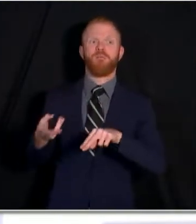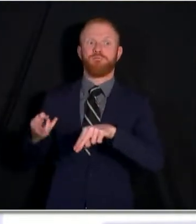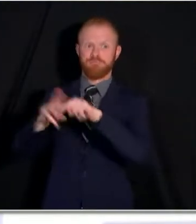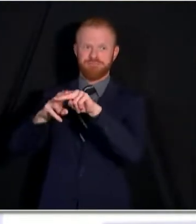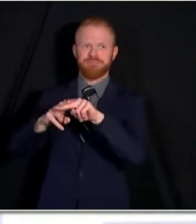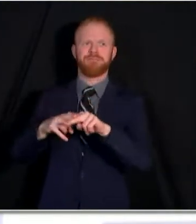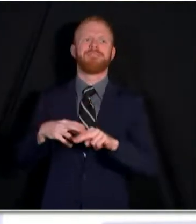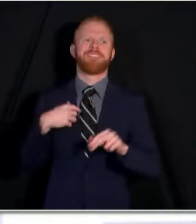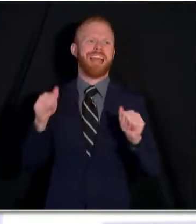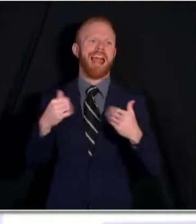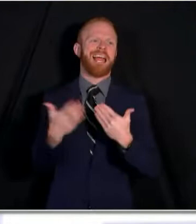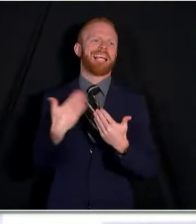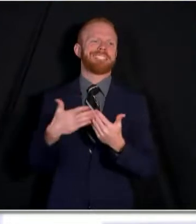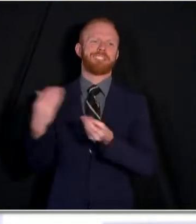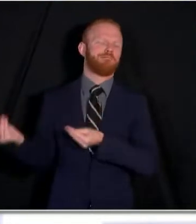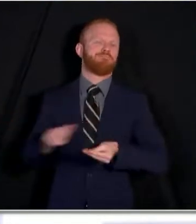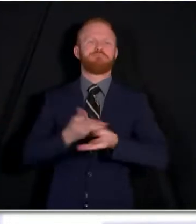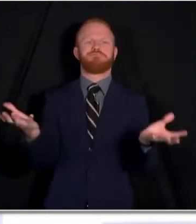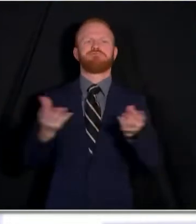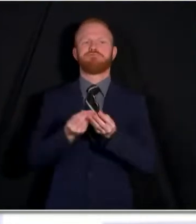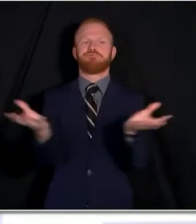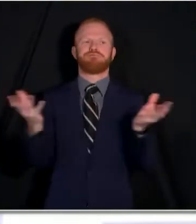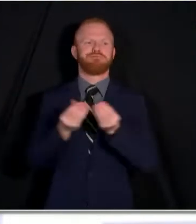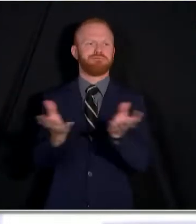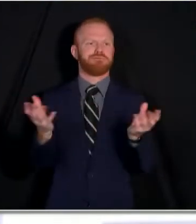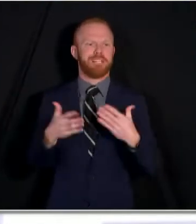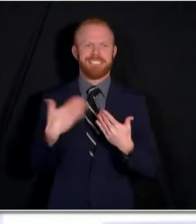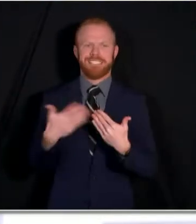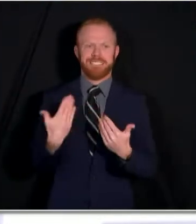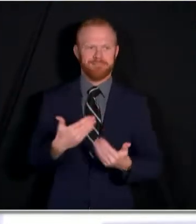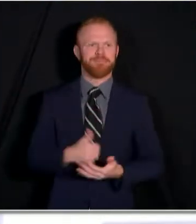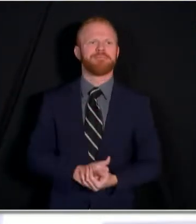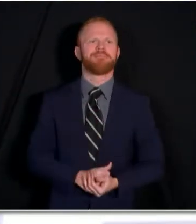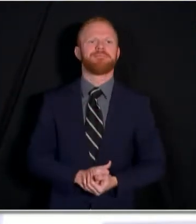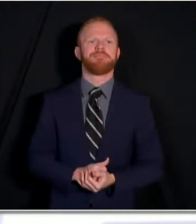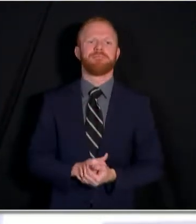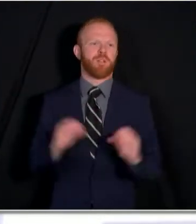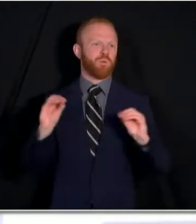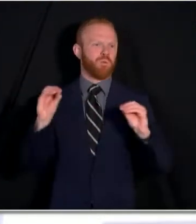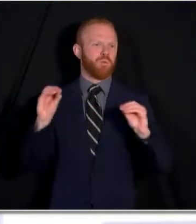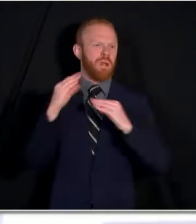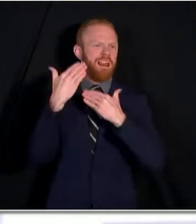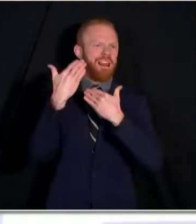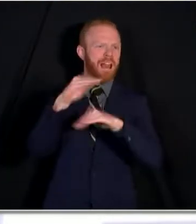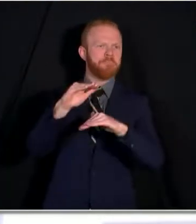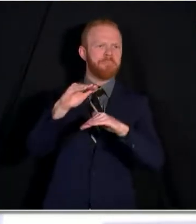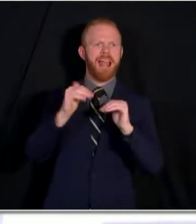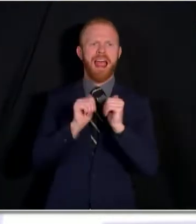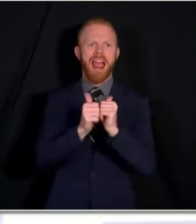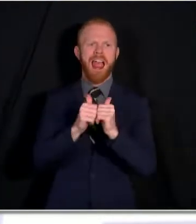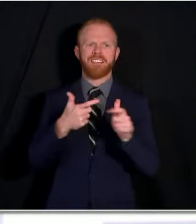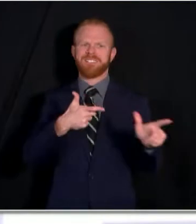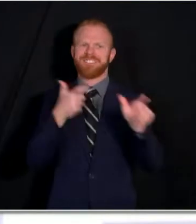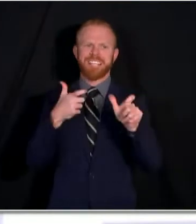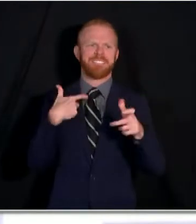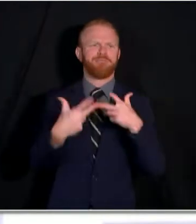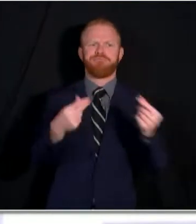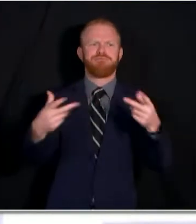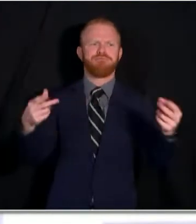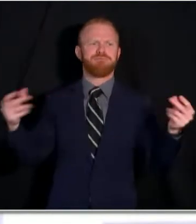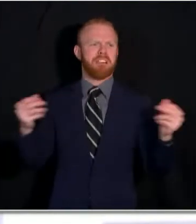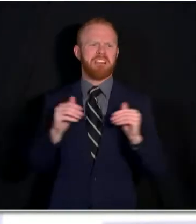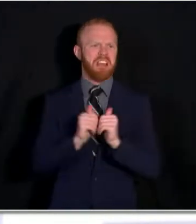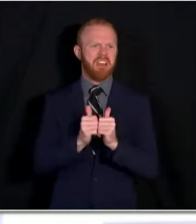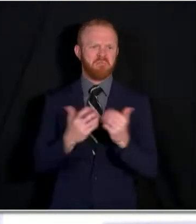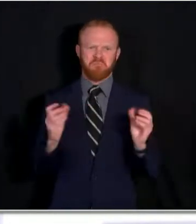J&J and more Moderna, more Pfizer, that we have no limitations in terms of how we've organized the logistics and the